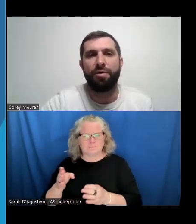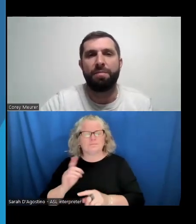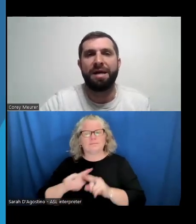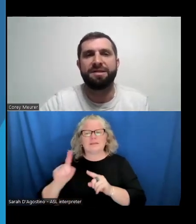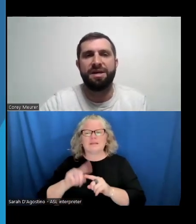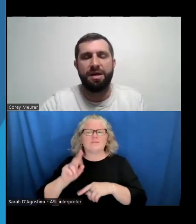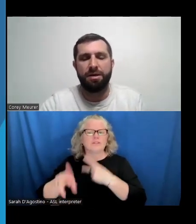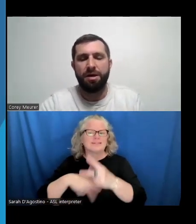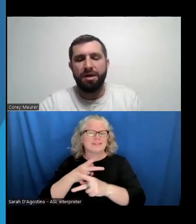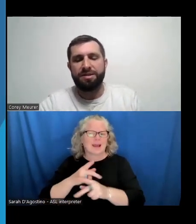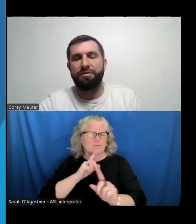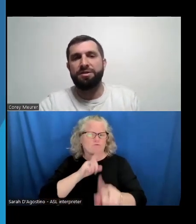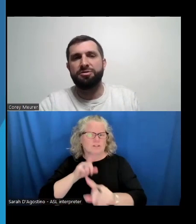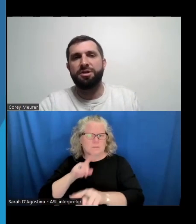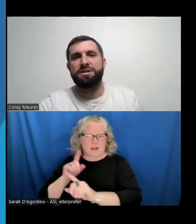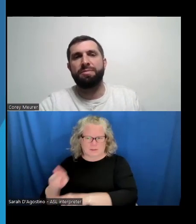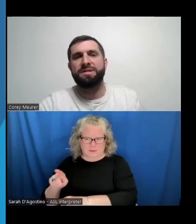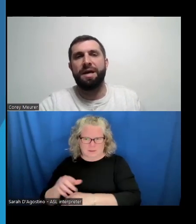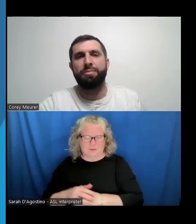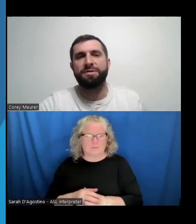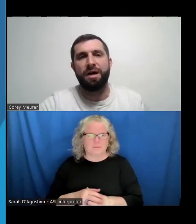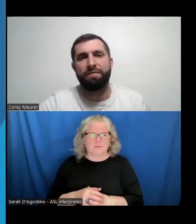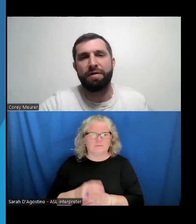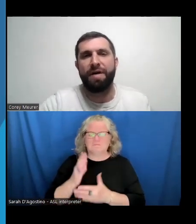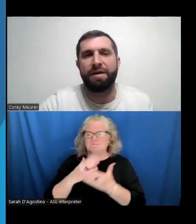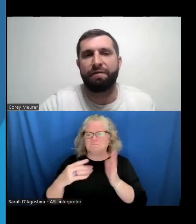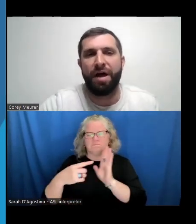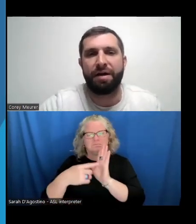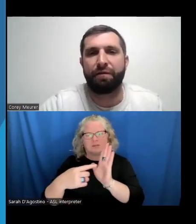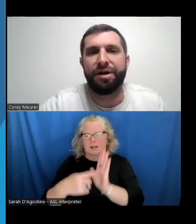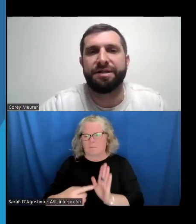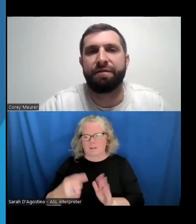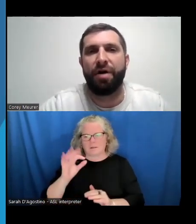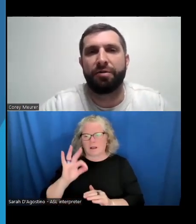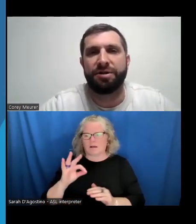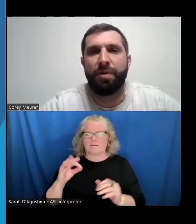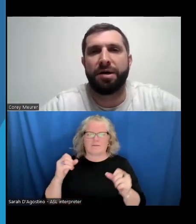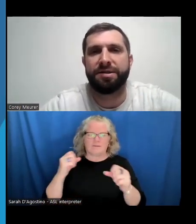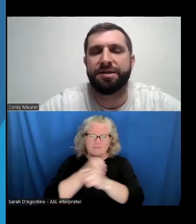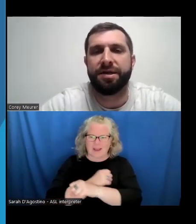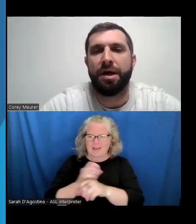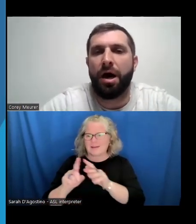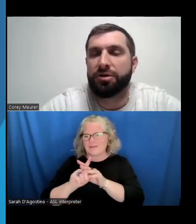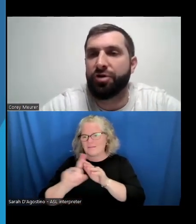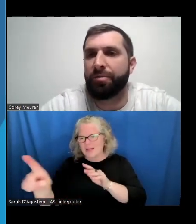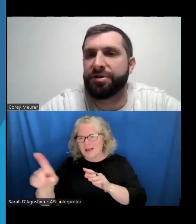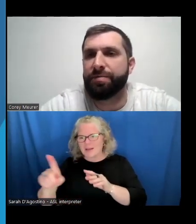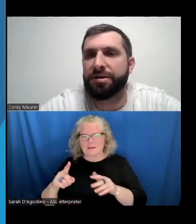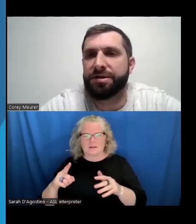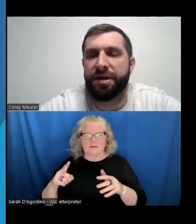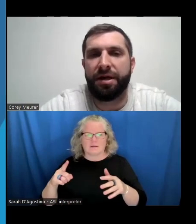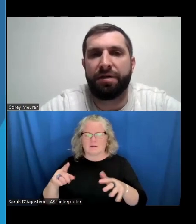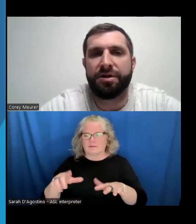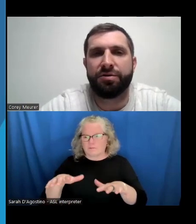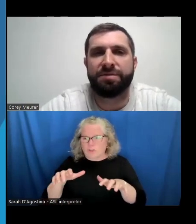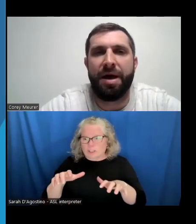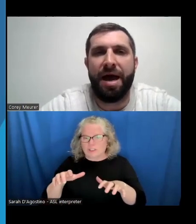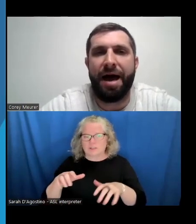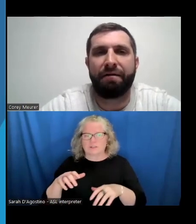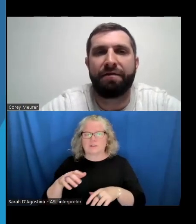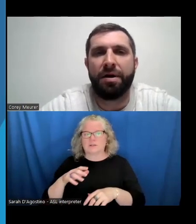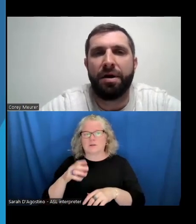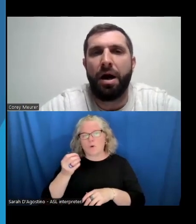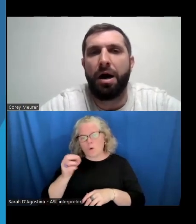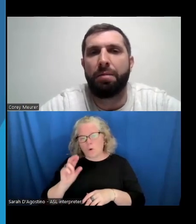responses that we may see. So these are just some examples of the fight, flight, freeze, and fawn responses, trauma responses that individuals